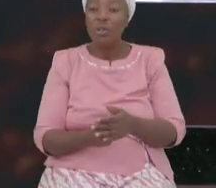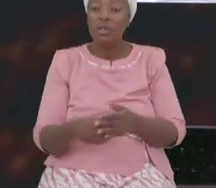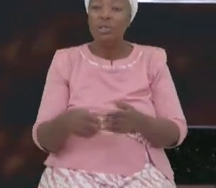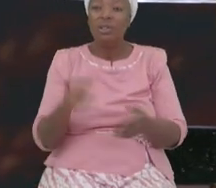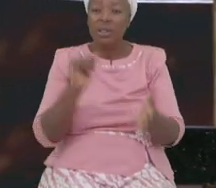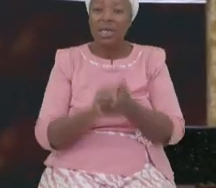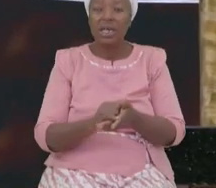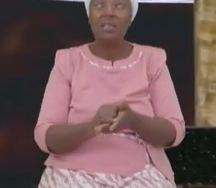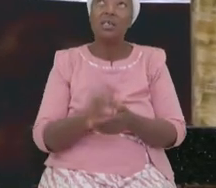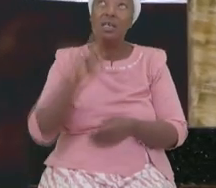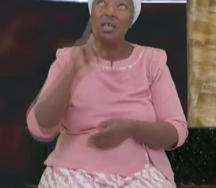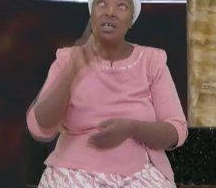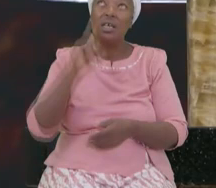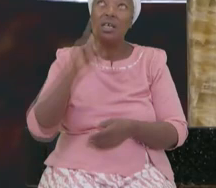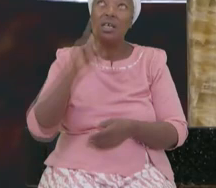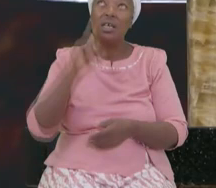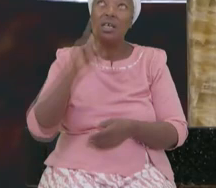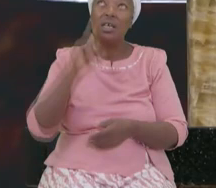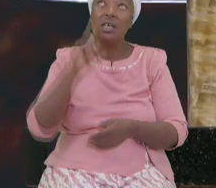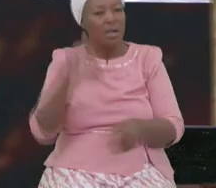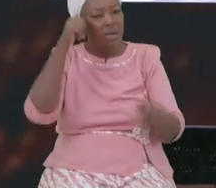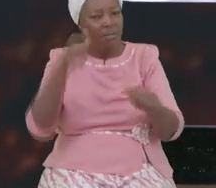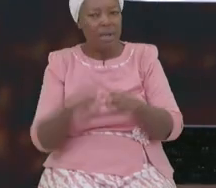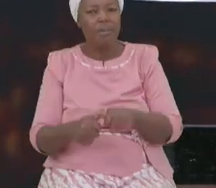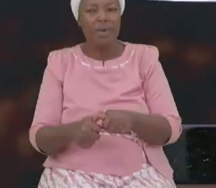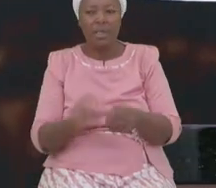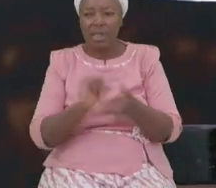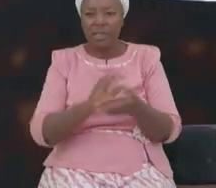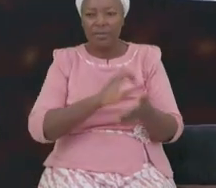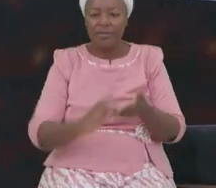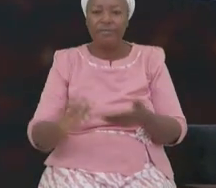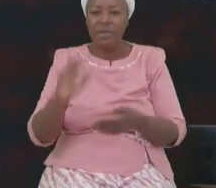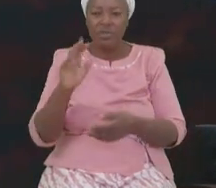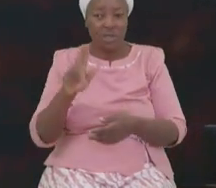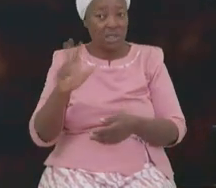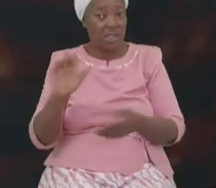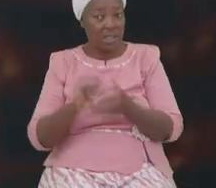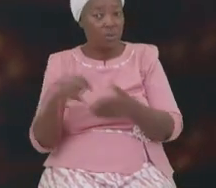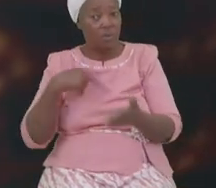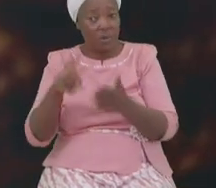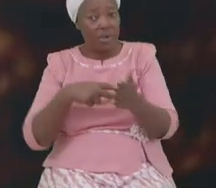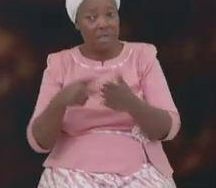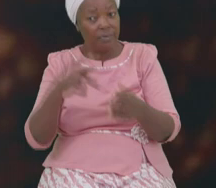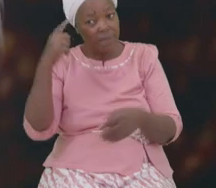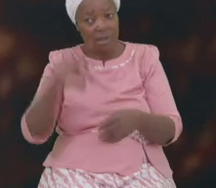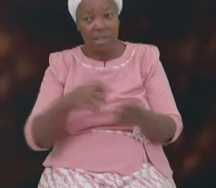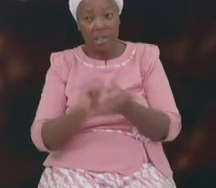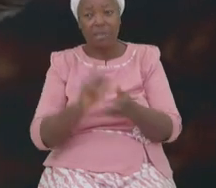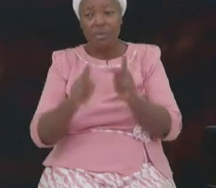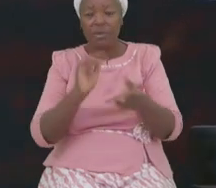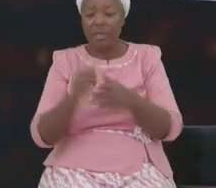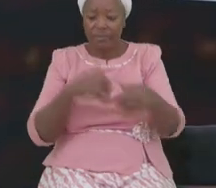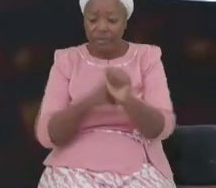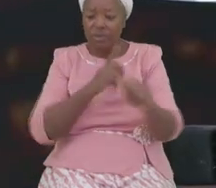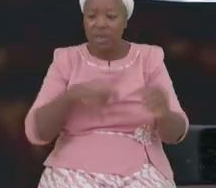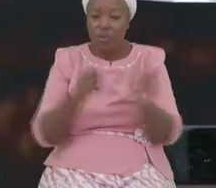he promised. Remember verse 23, we read for us, these are people that are following after the Lord with all their heart. And now